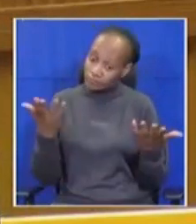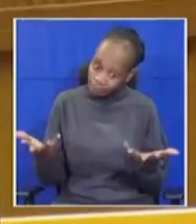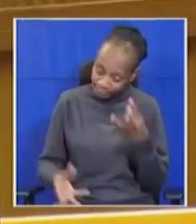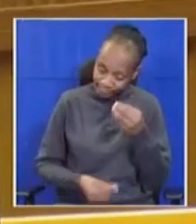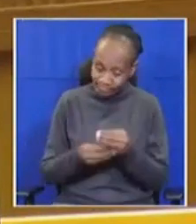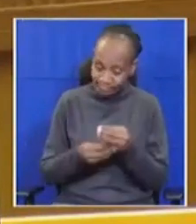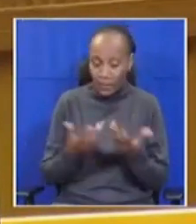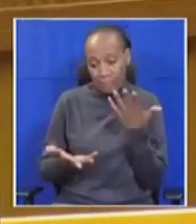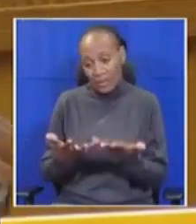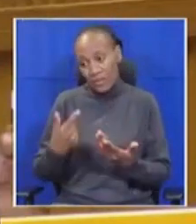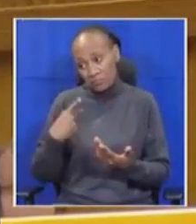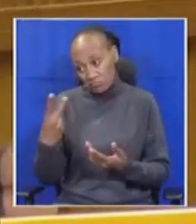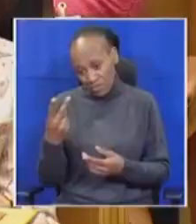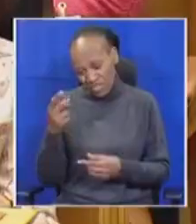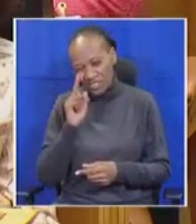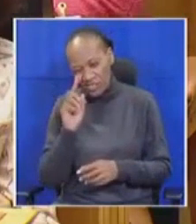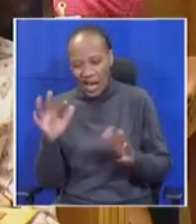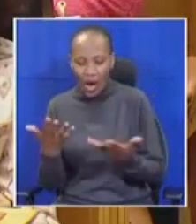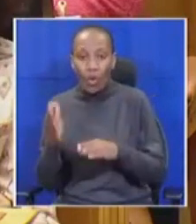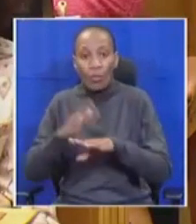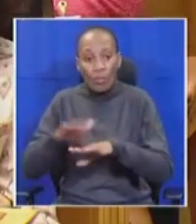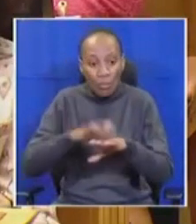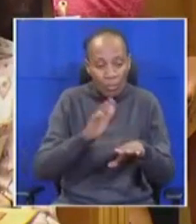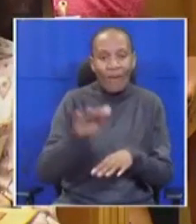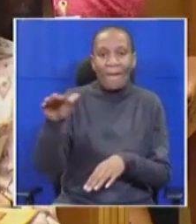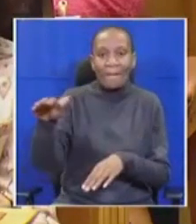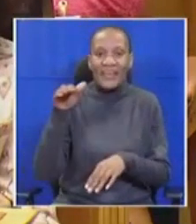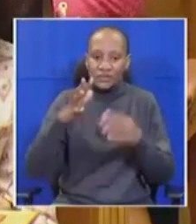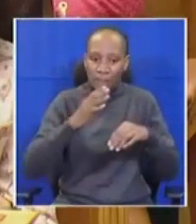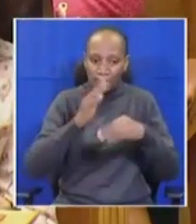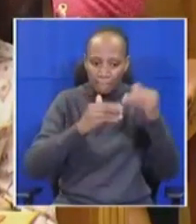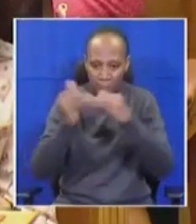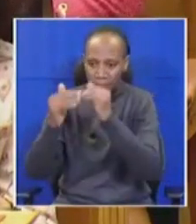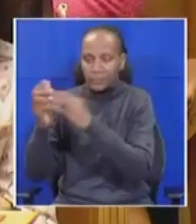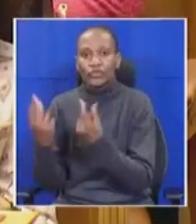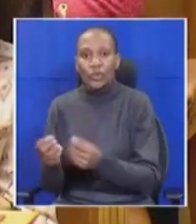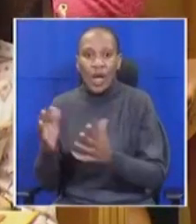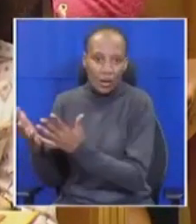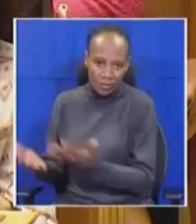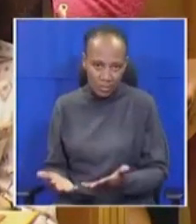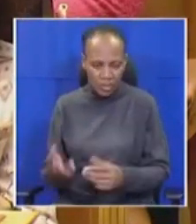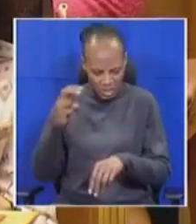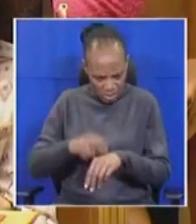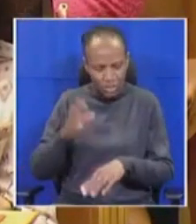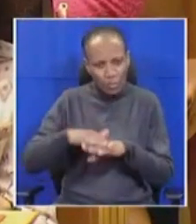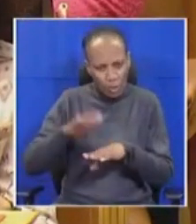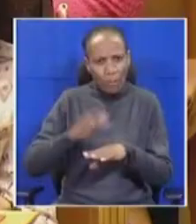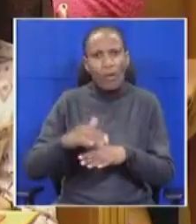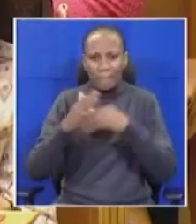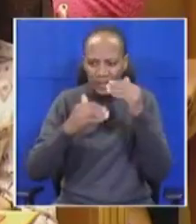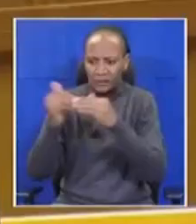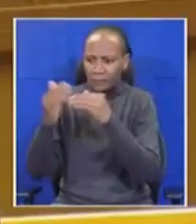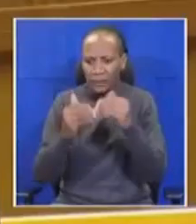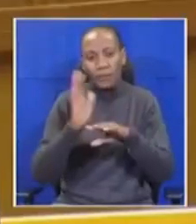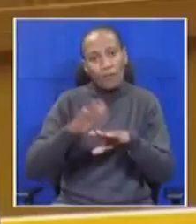at is to create more banks in our economy. There needs to be more and more banks